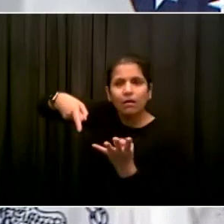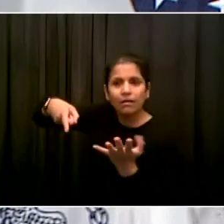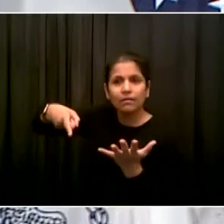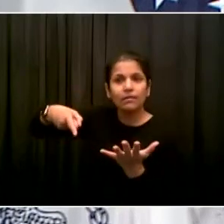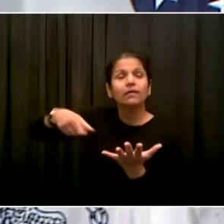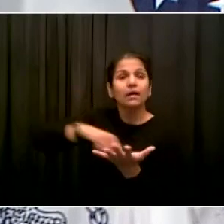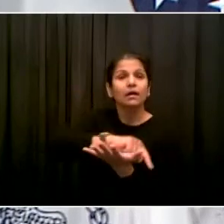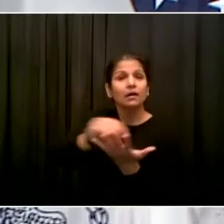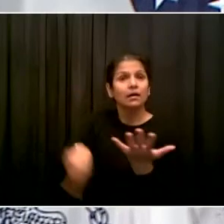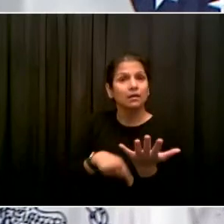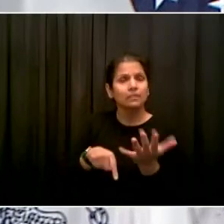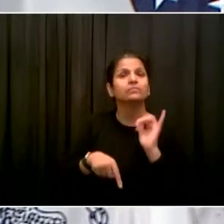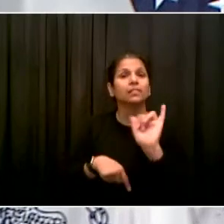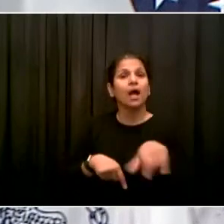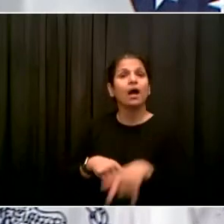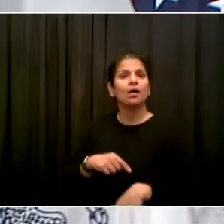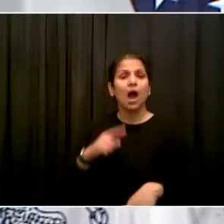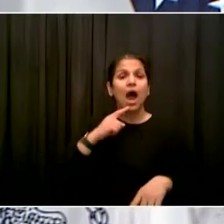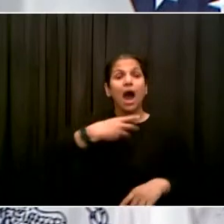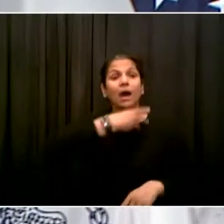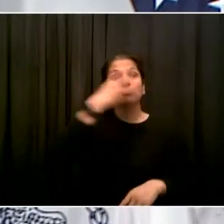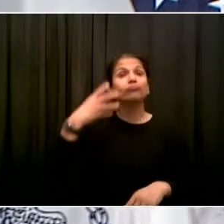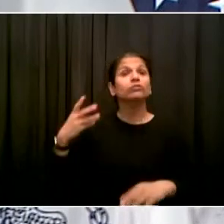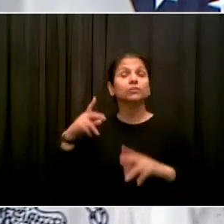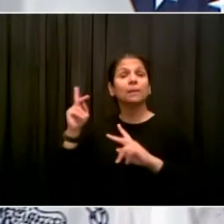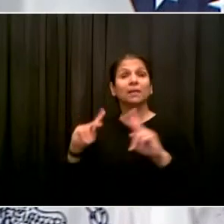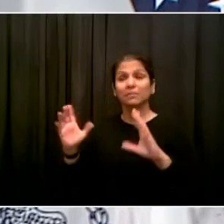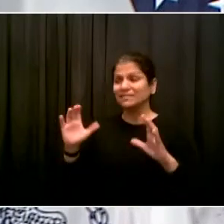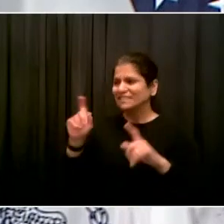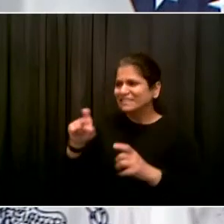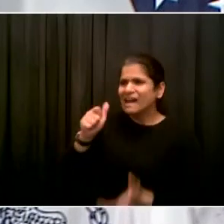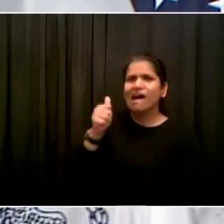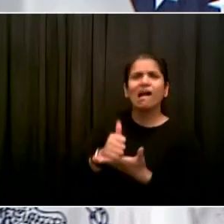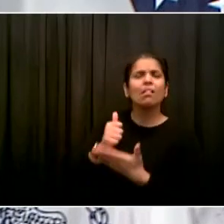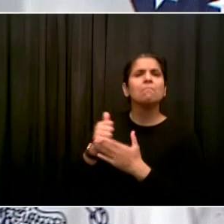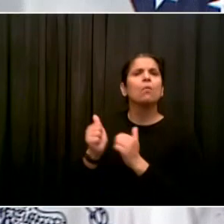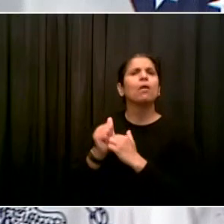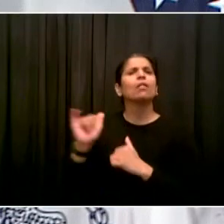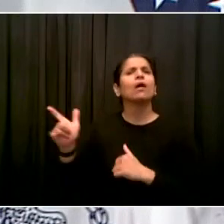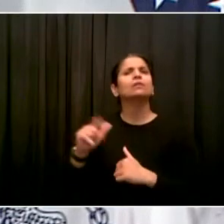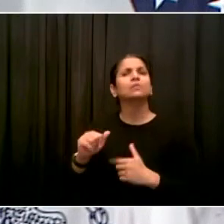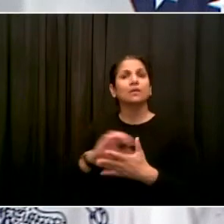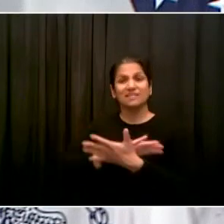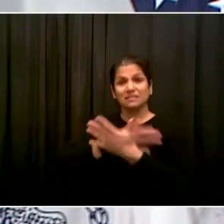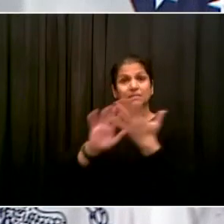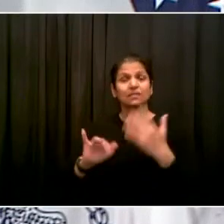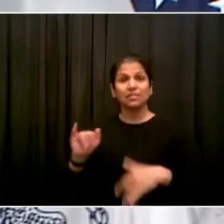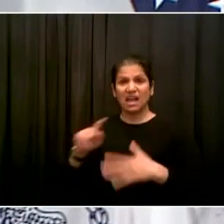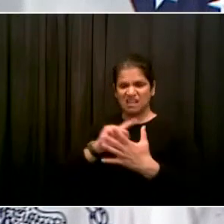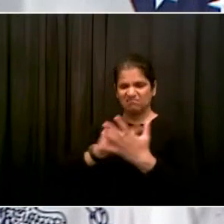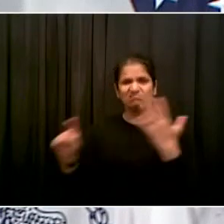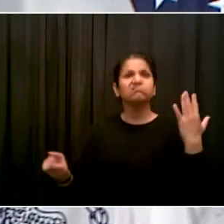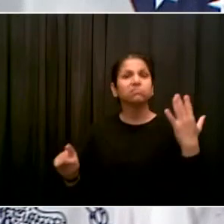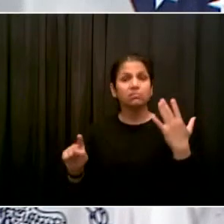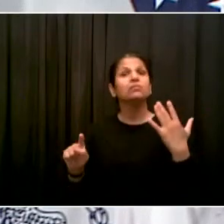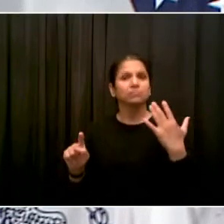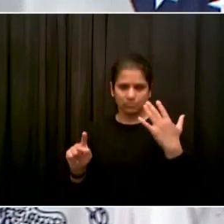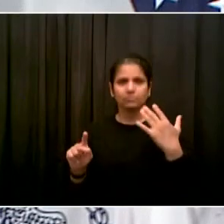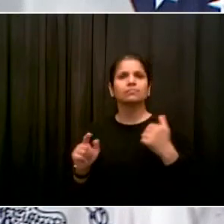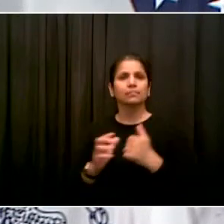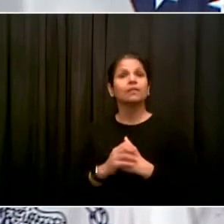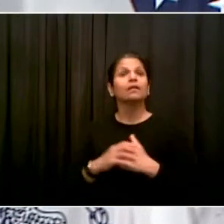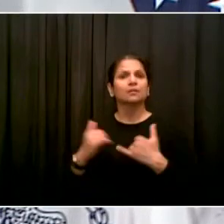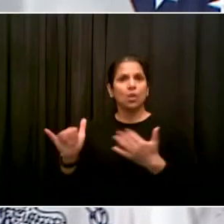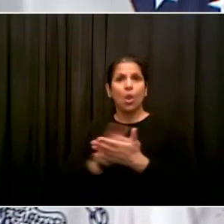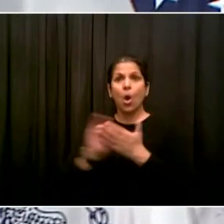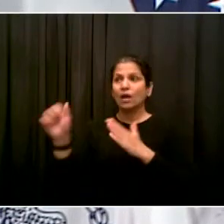undocumented. The state legislature did something extraordinary here. And the people in New York City are going to benefit not just this year, but